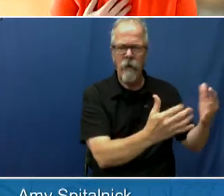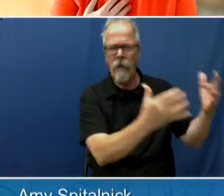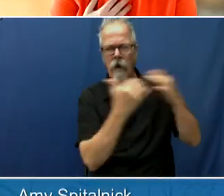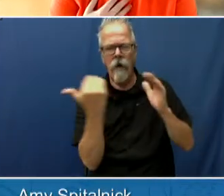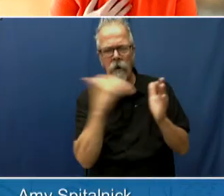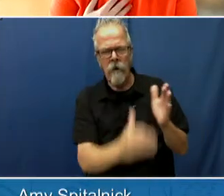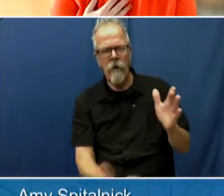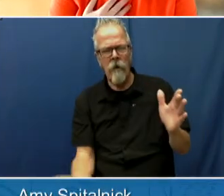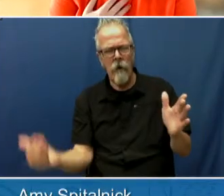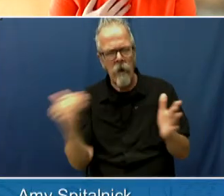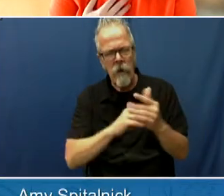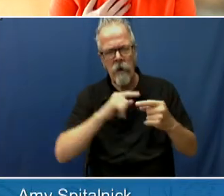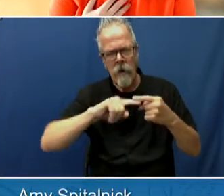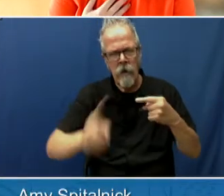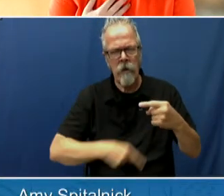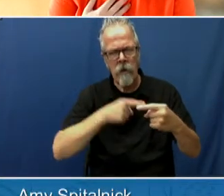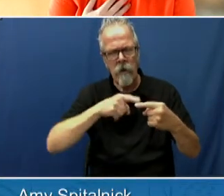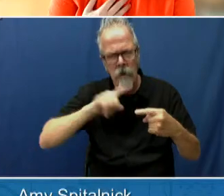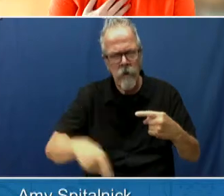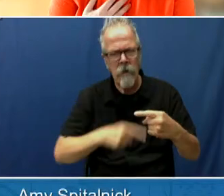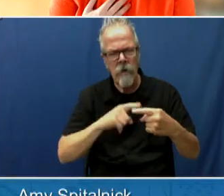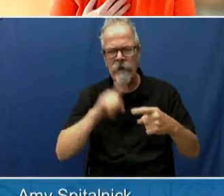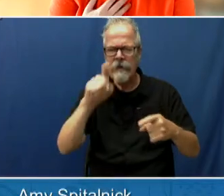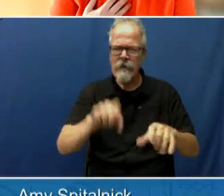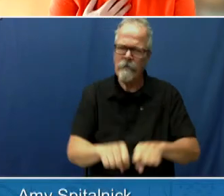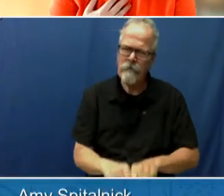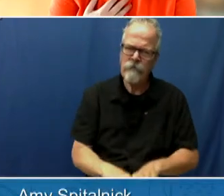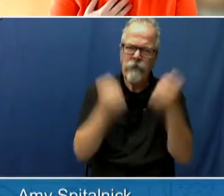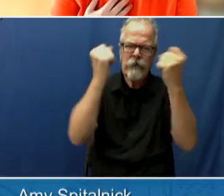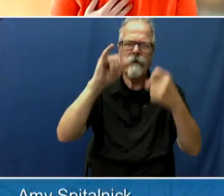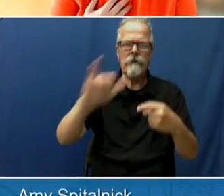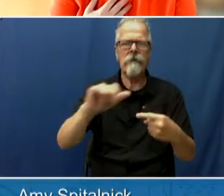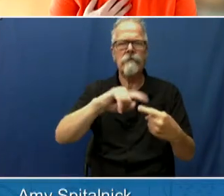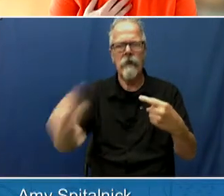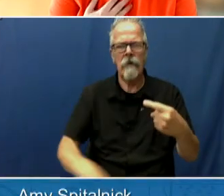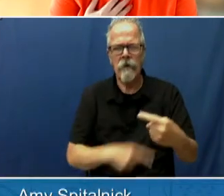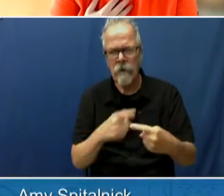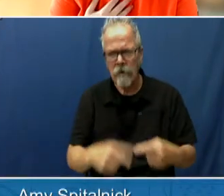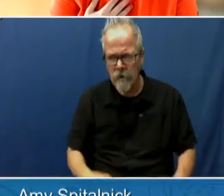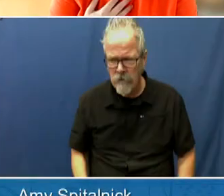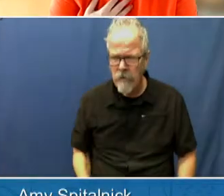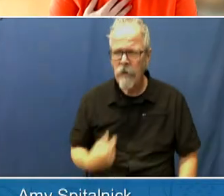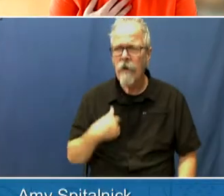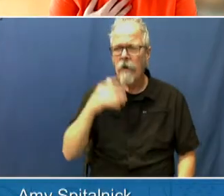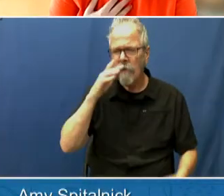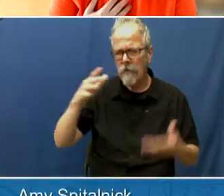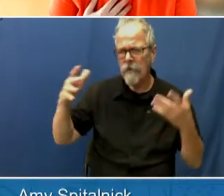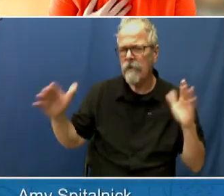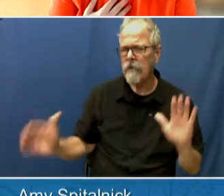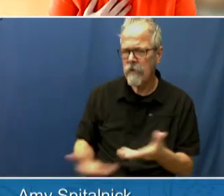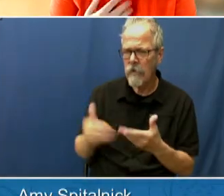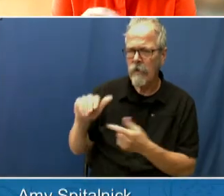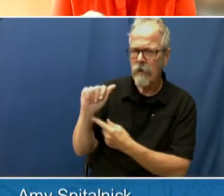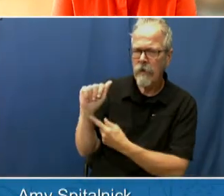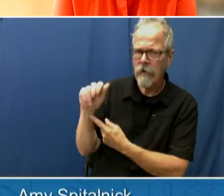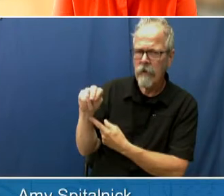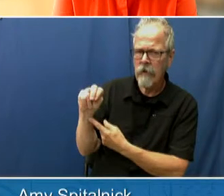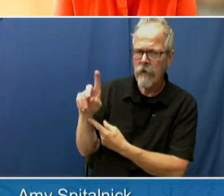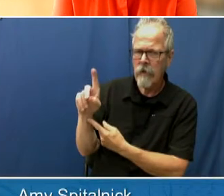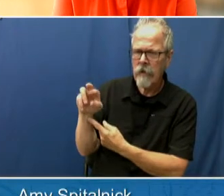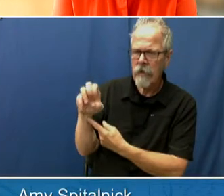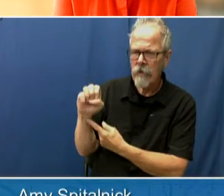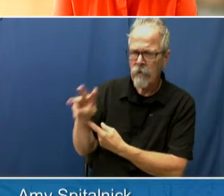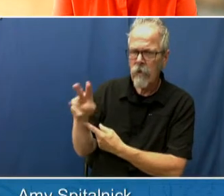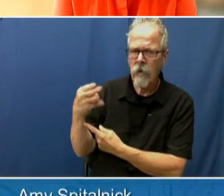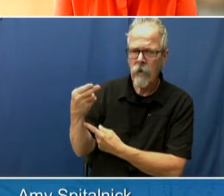having me today. It's such an honor to join all of you. And it's my privilege to now introduce Andrew Hone of the Portland Business Alliance.